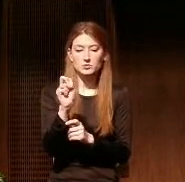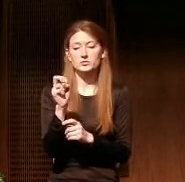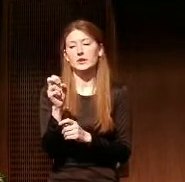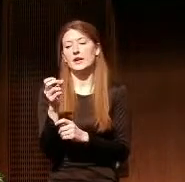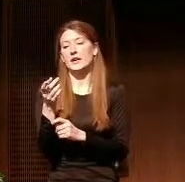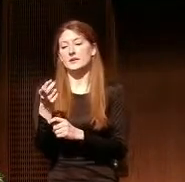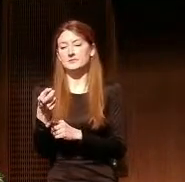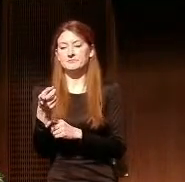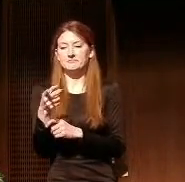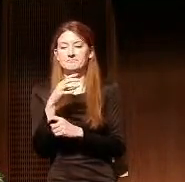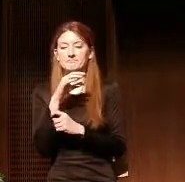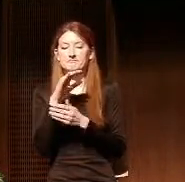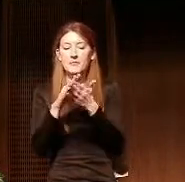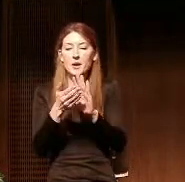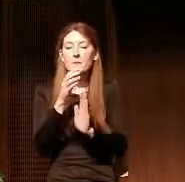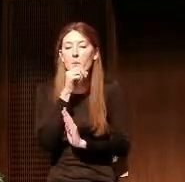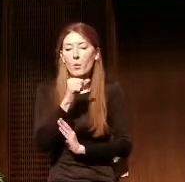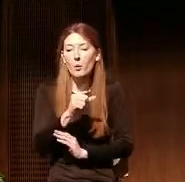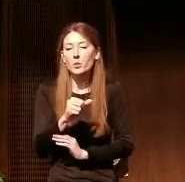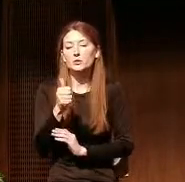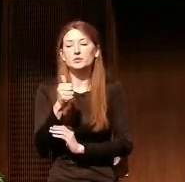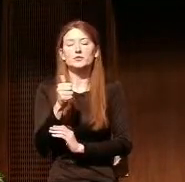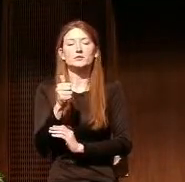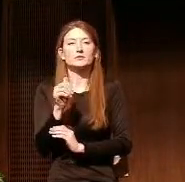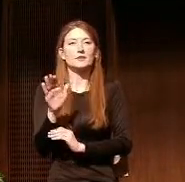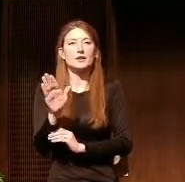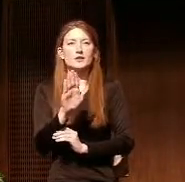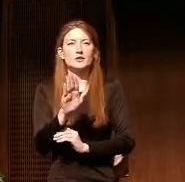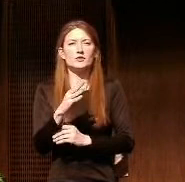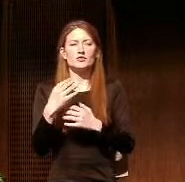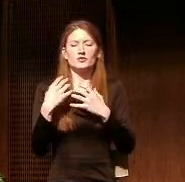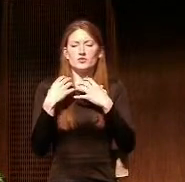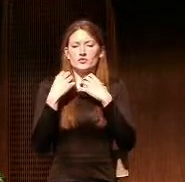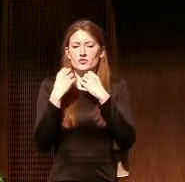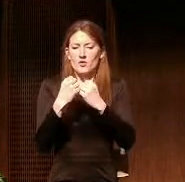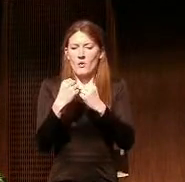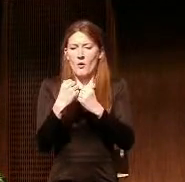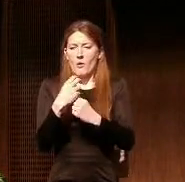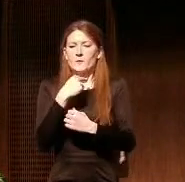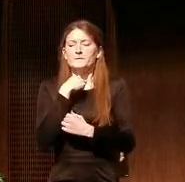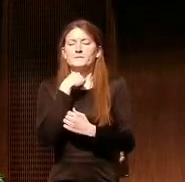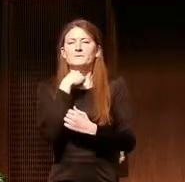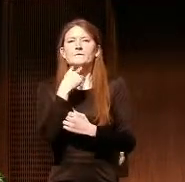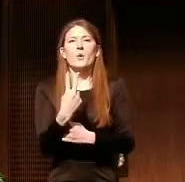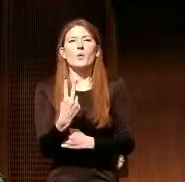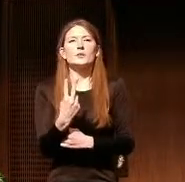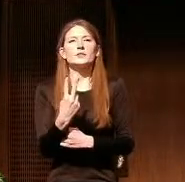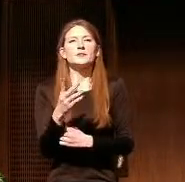little older with his strong bass voice, he sang